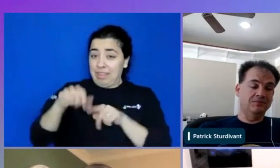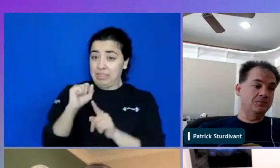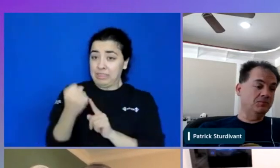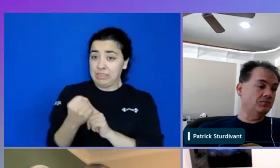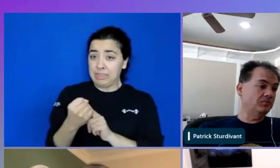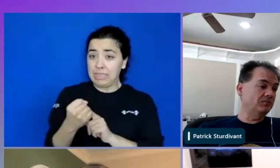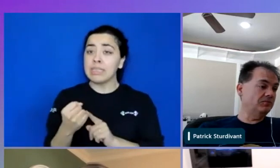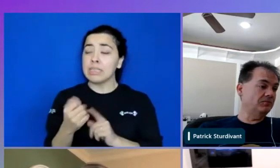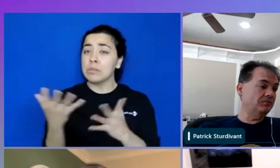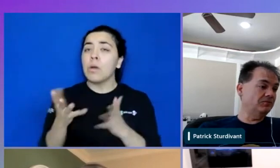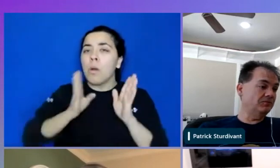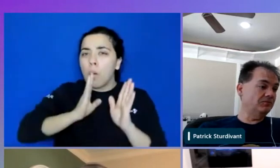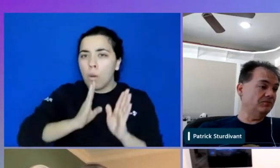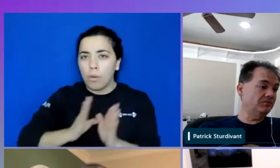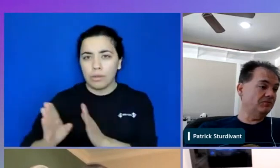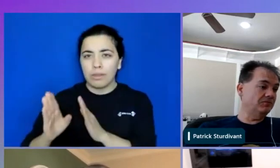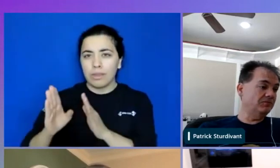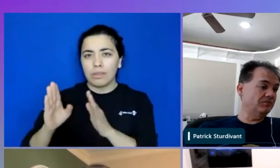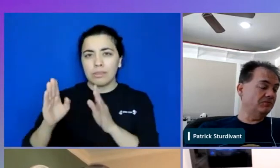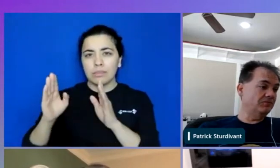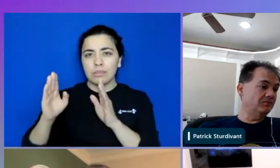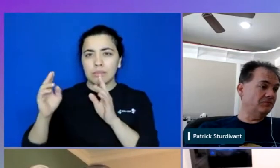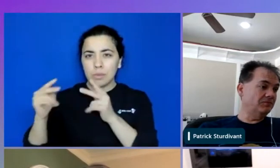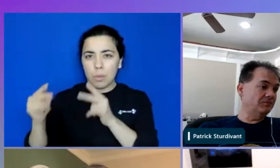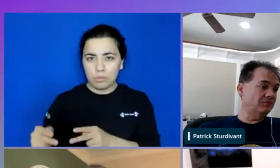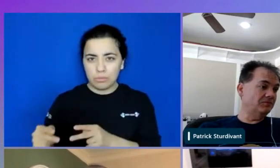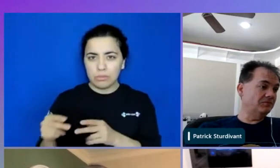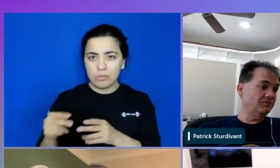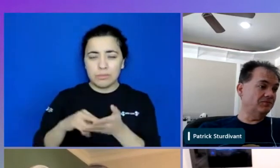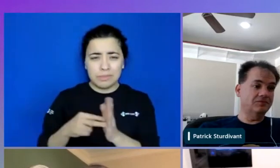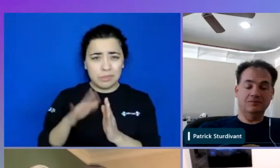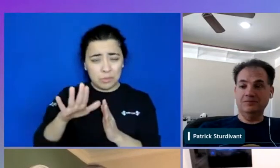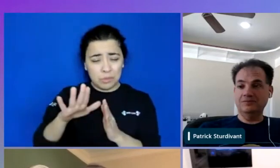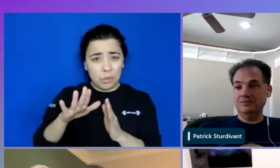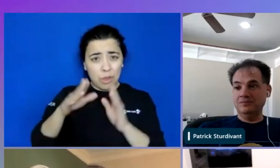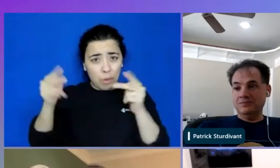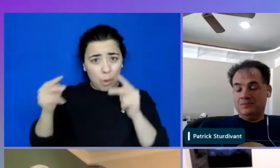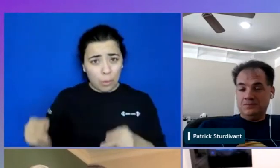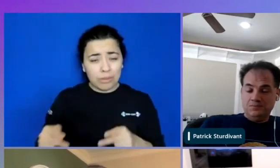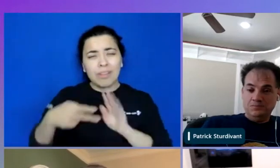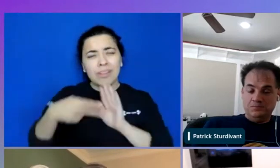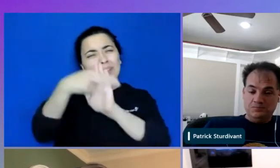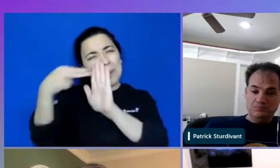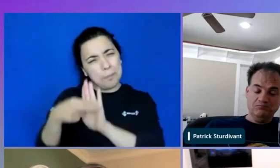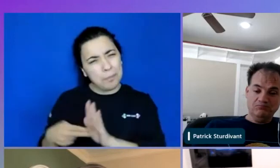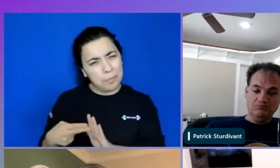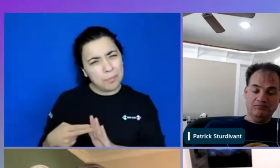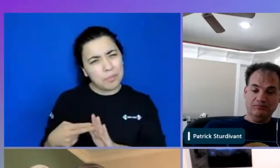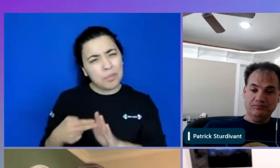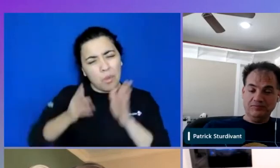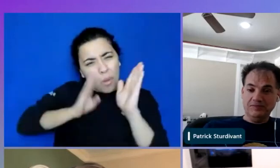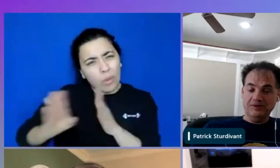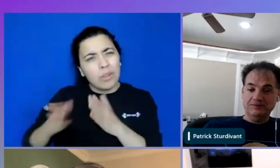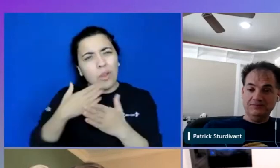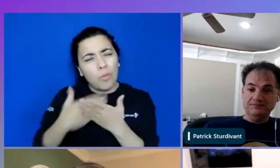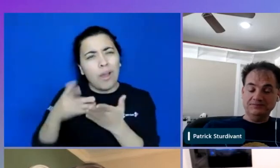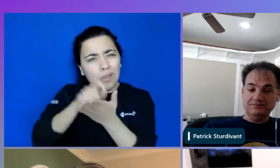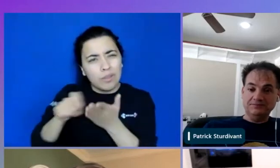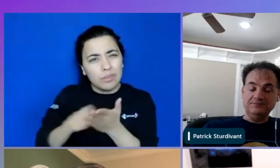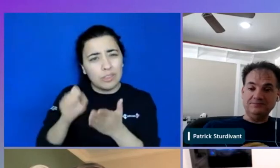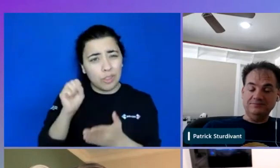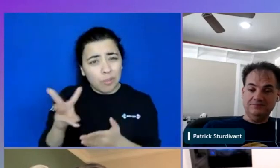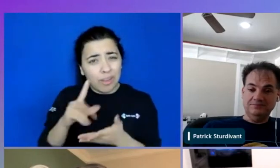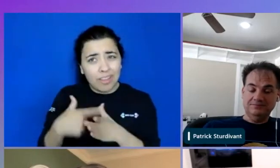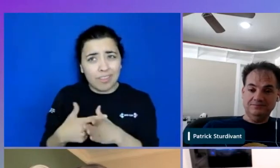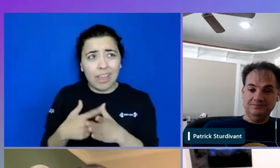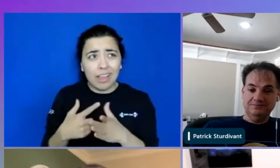be organized code. Label your code, organize, have well-written software, and we won't run